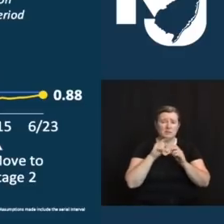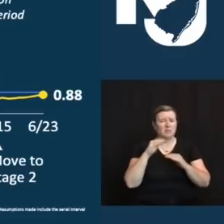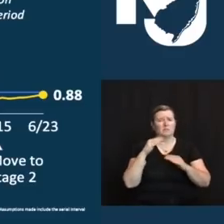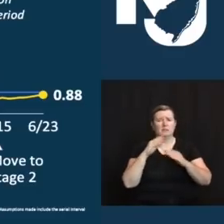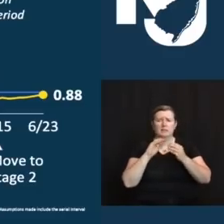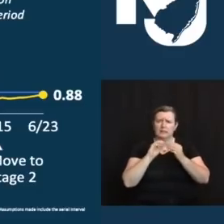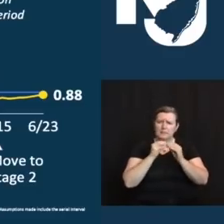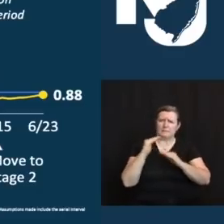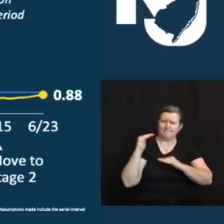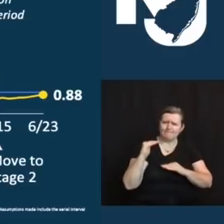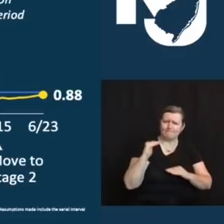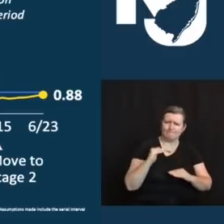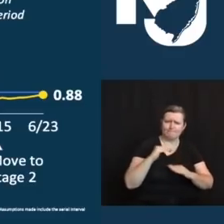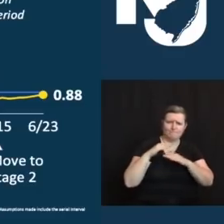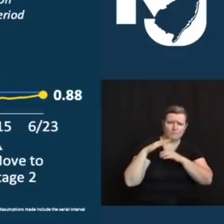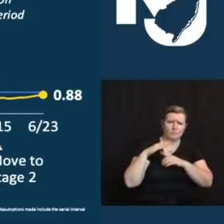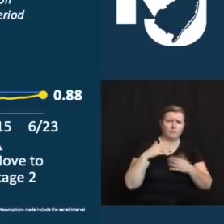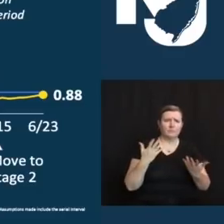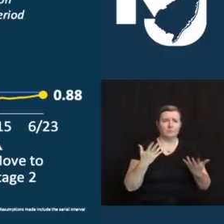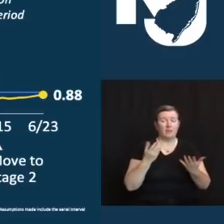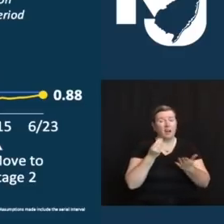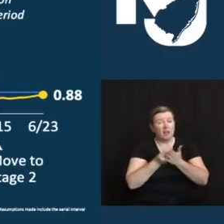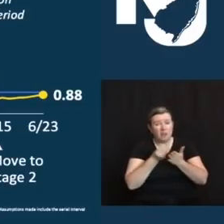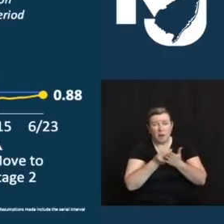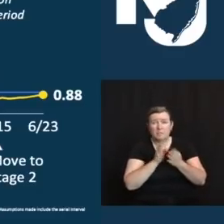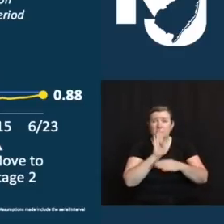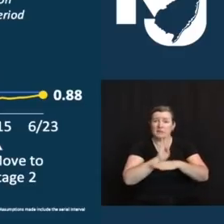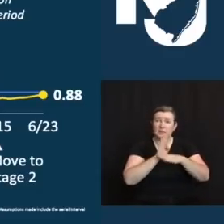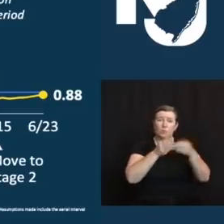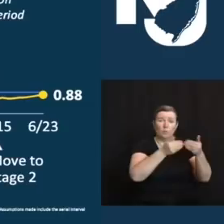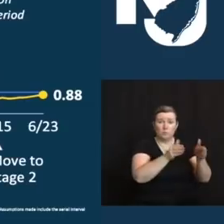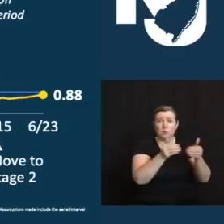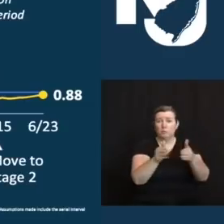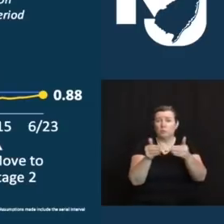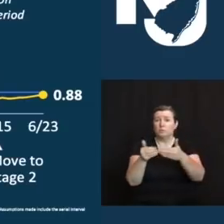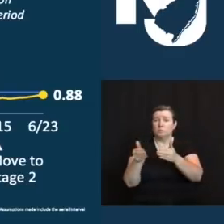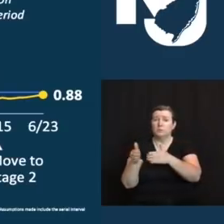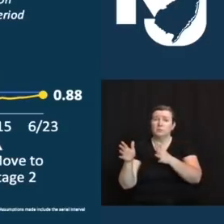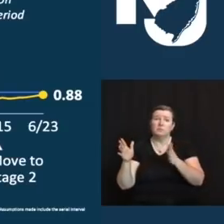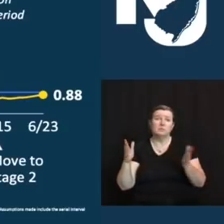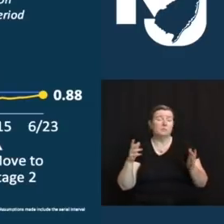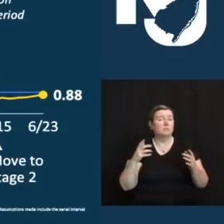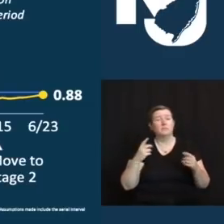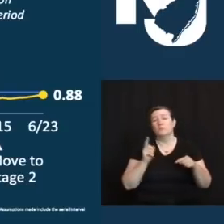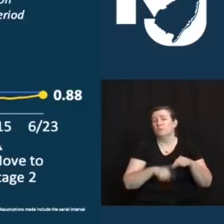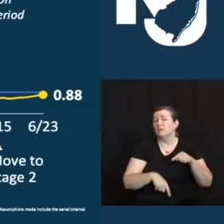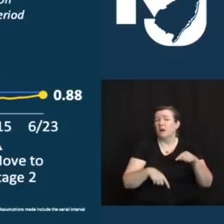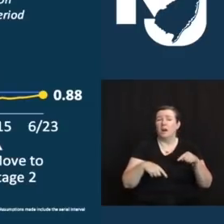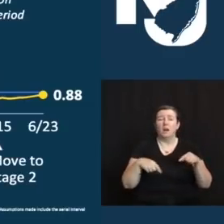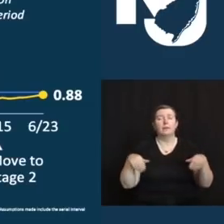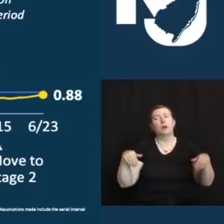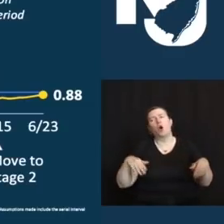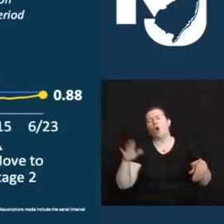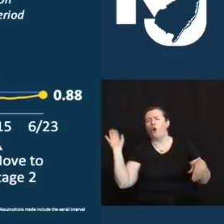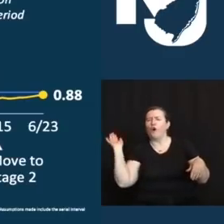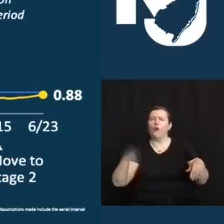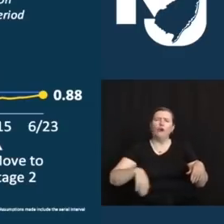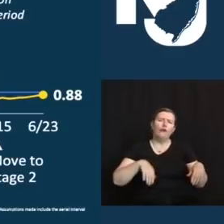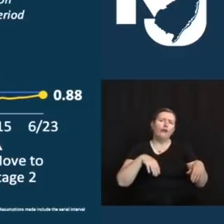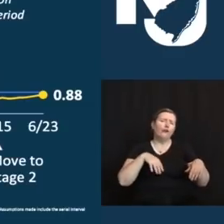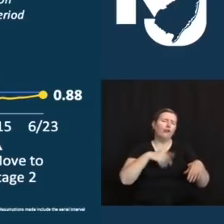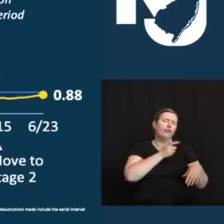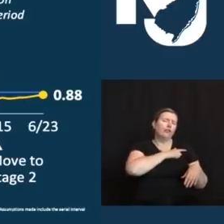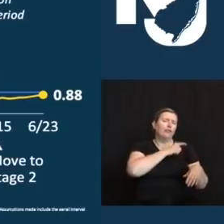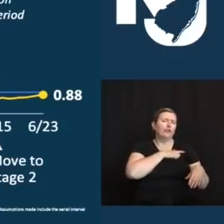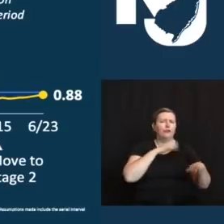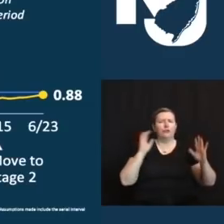get our restart and recovery moving, but we cannot let up even for one day with our social distancing. We need